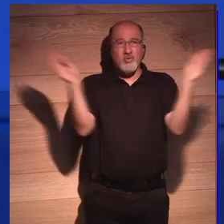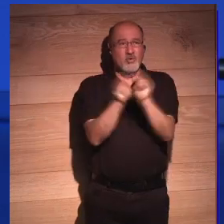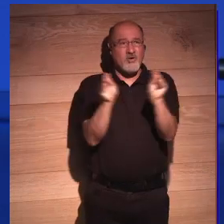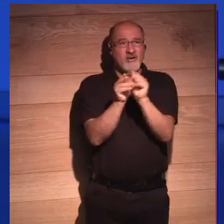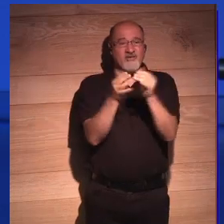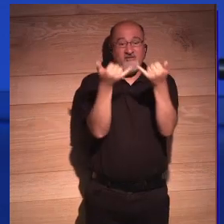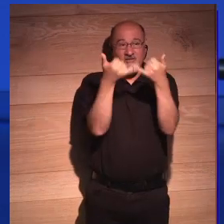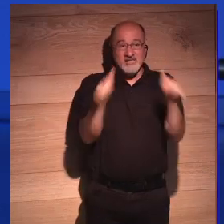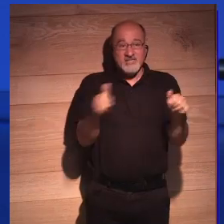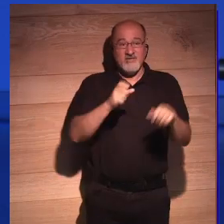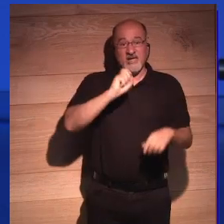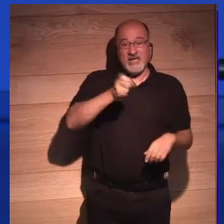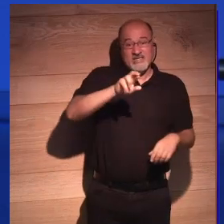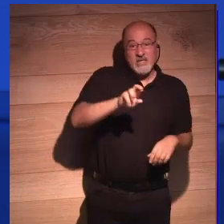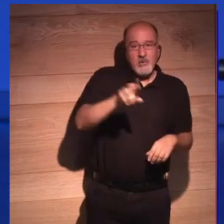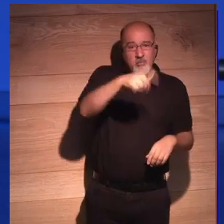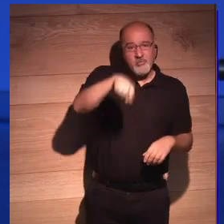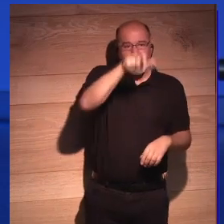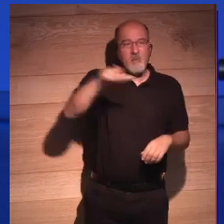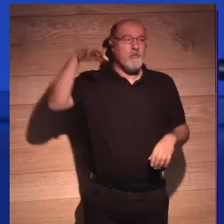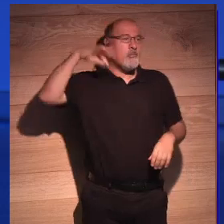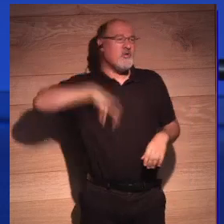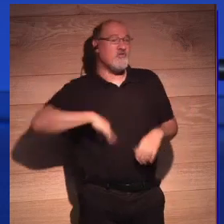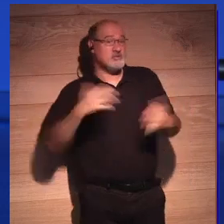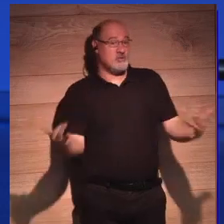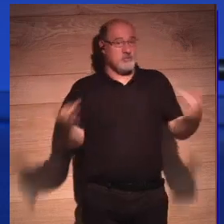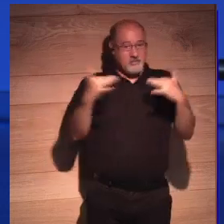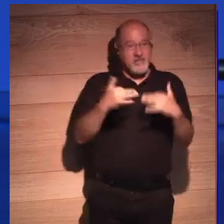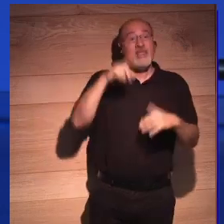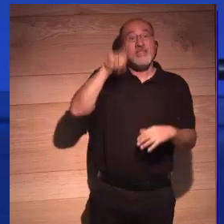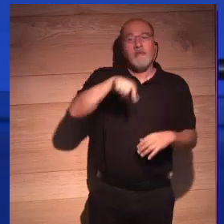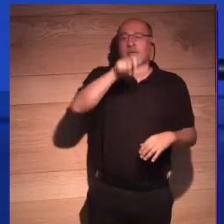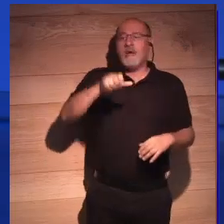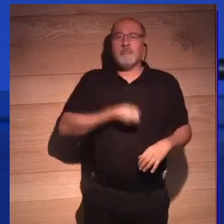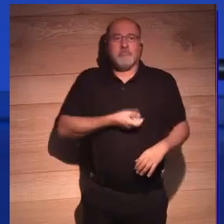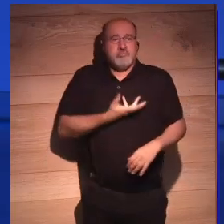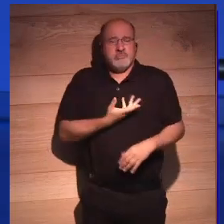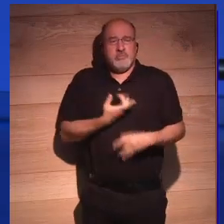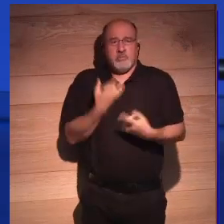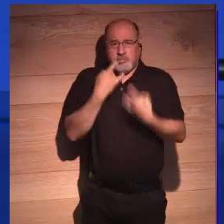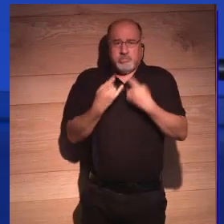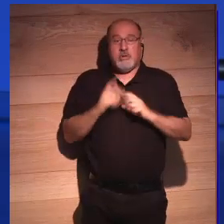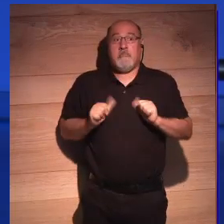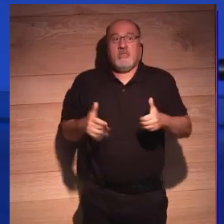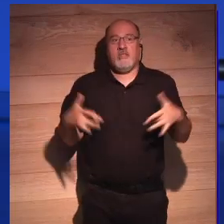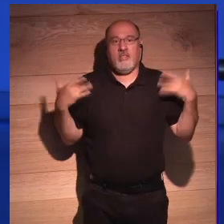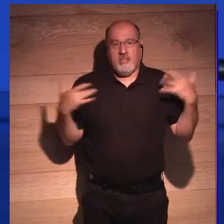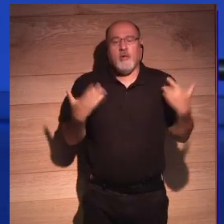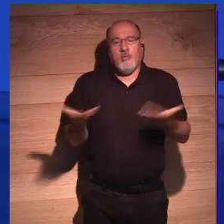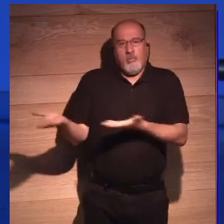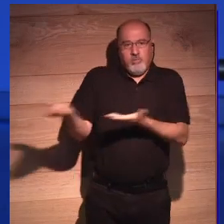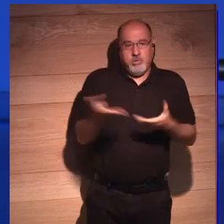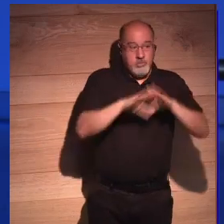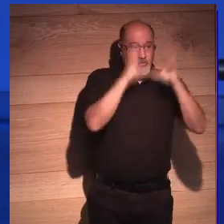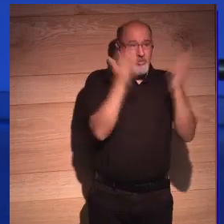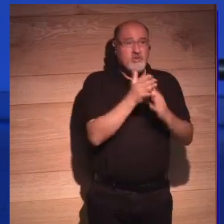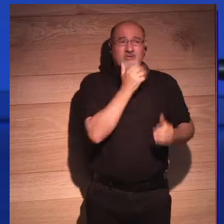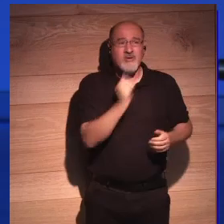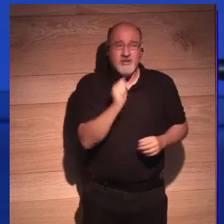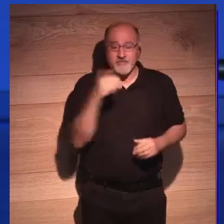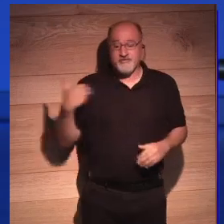Summarizing a festival for professionals, but also for everyone who wants to start in this fascinating world.